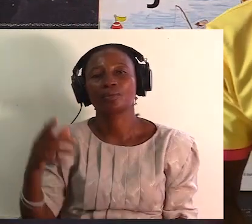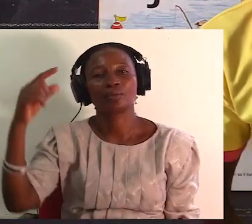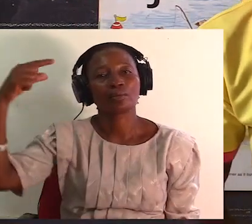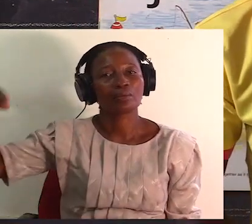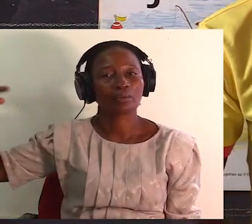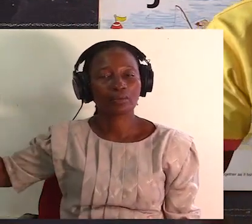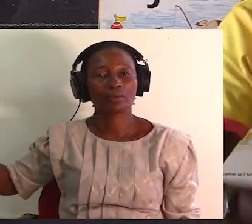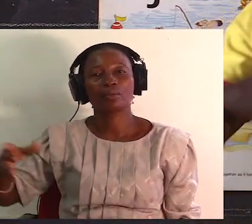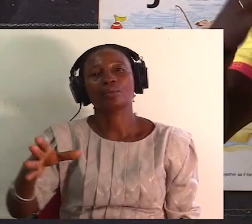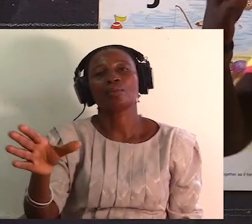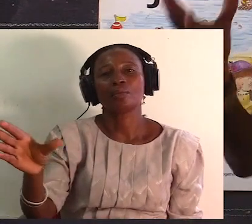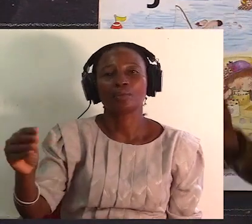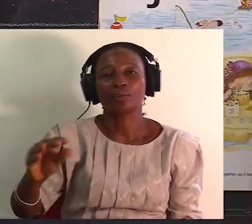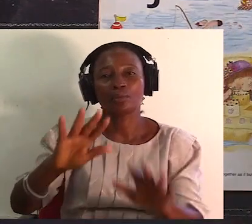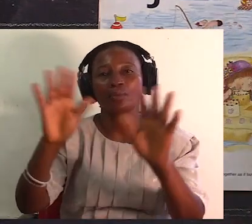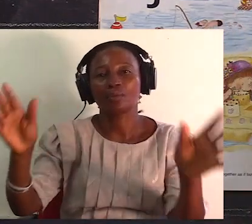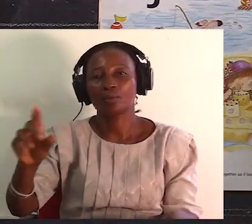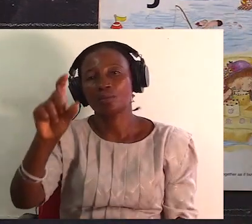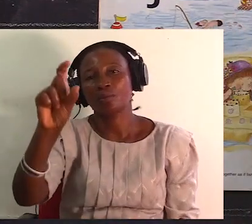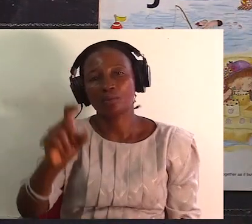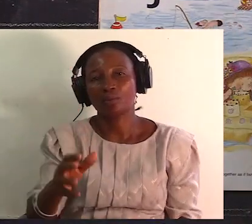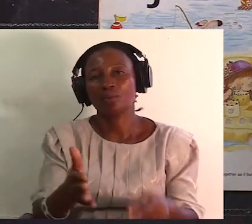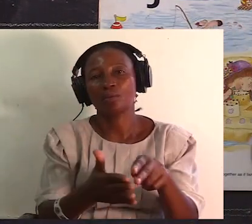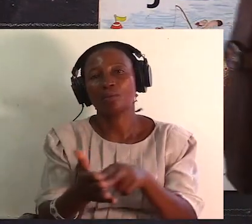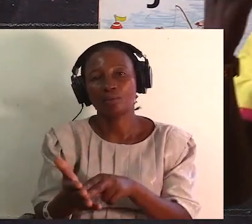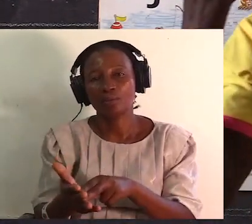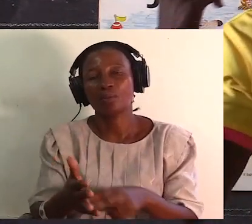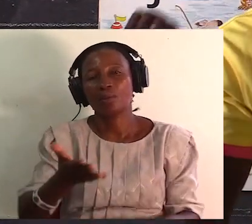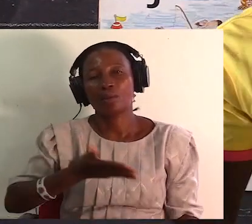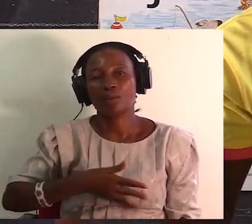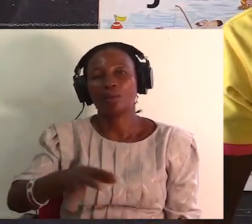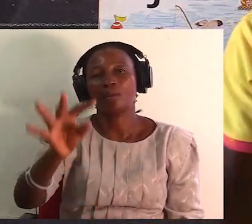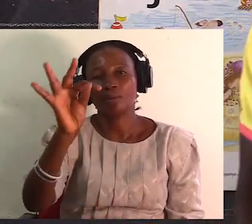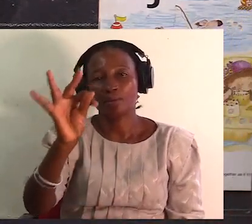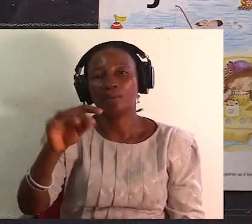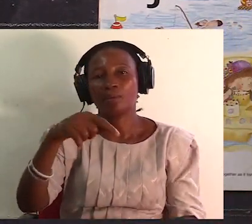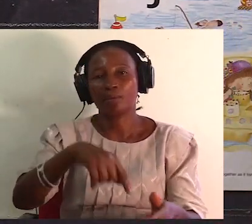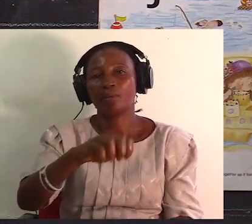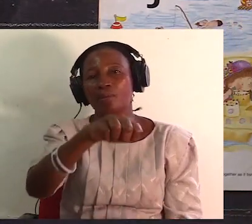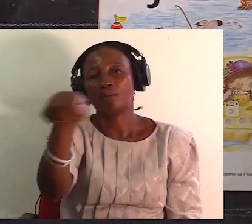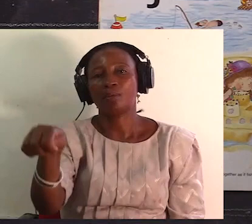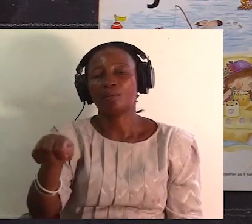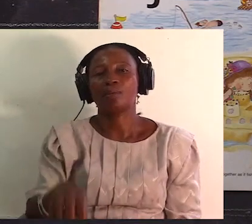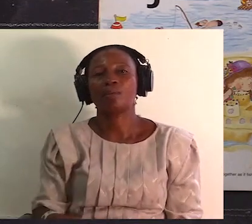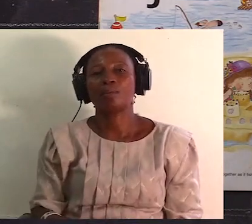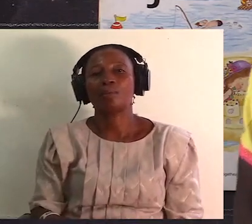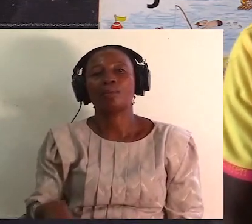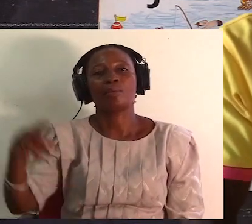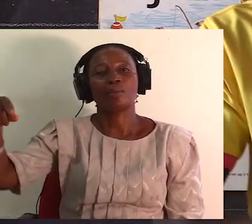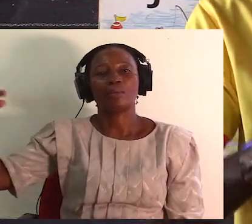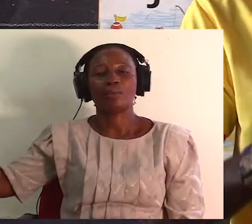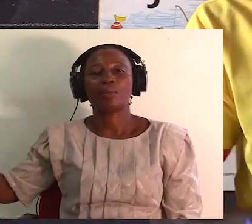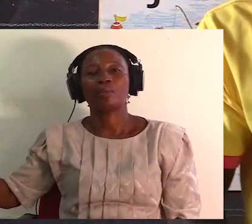sounds, with all the words you name that has the sound f in them,